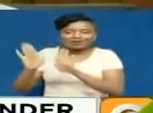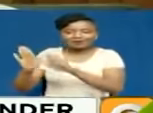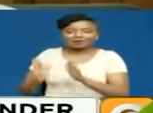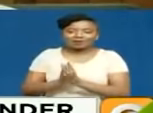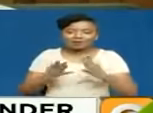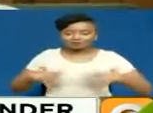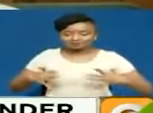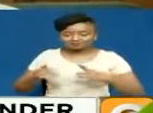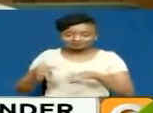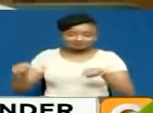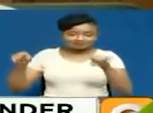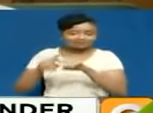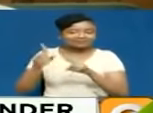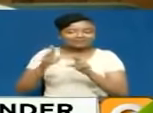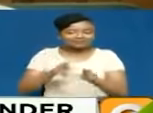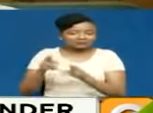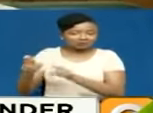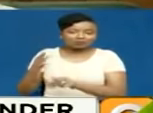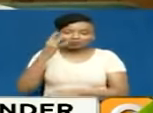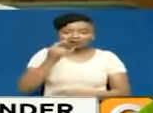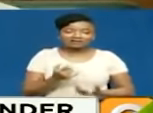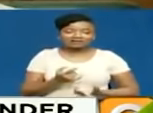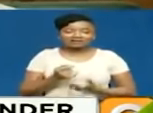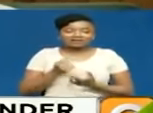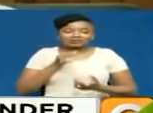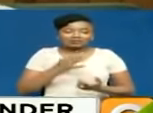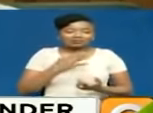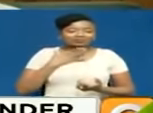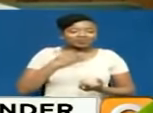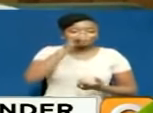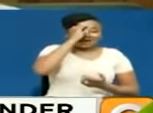normal, democracy, because you can't have your cake